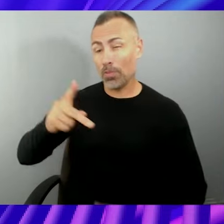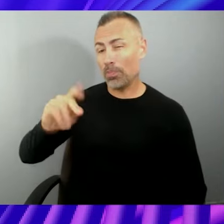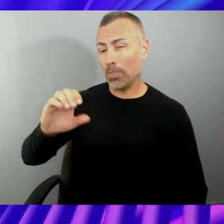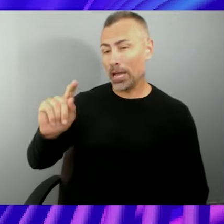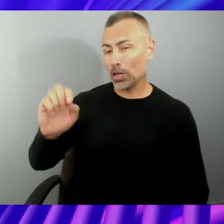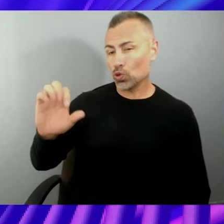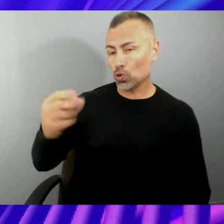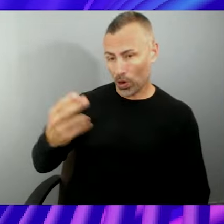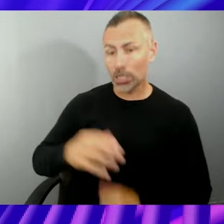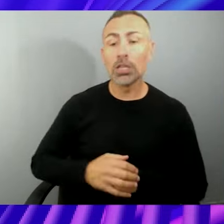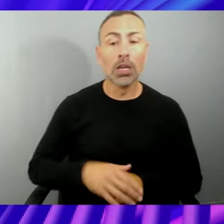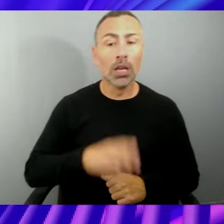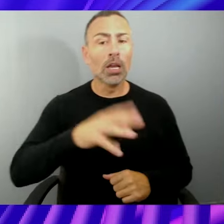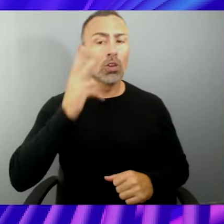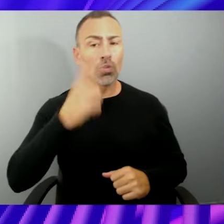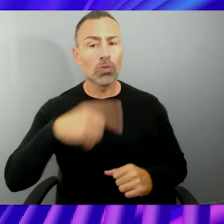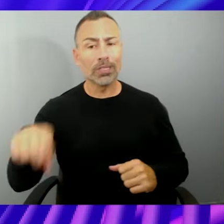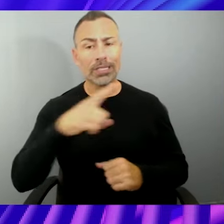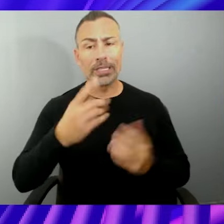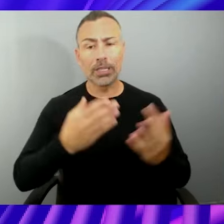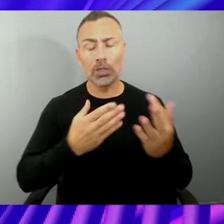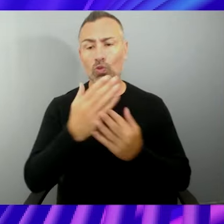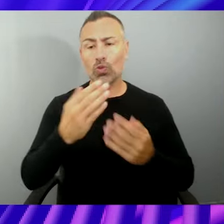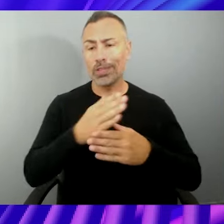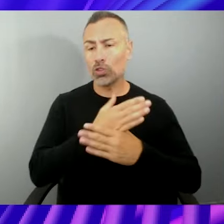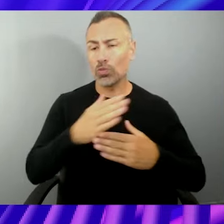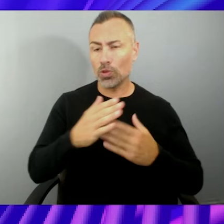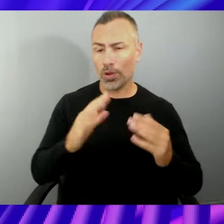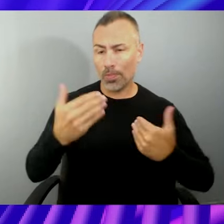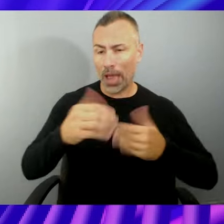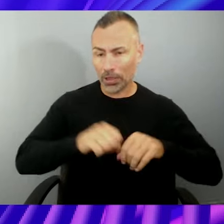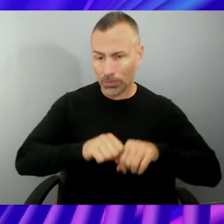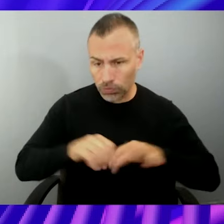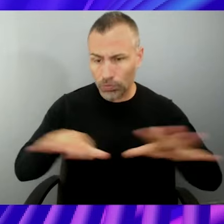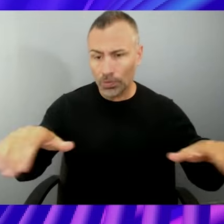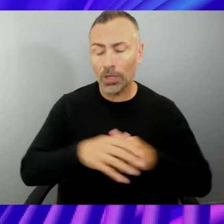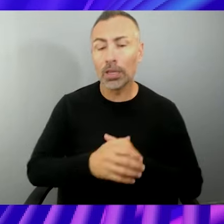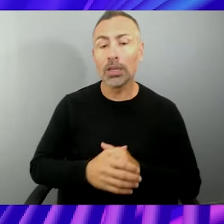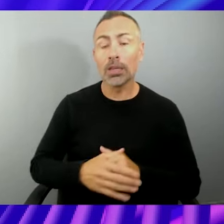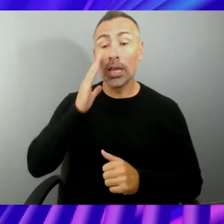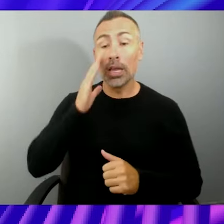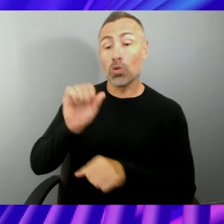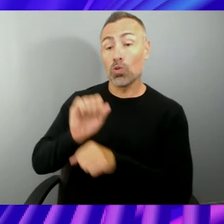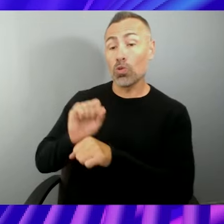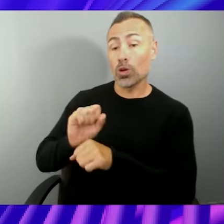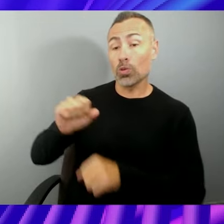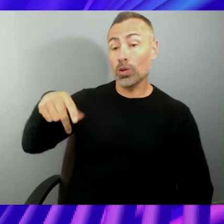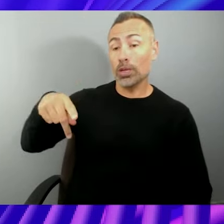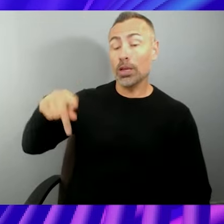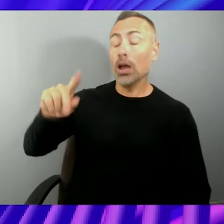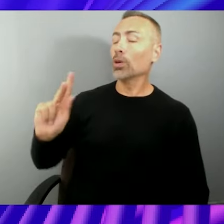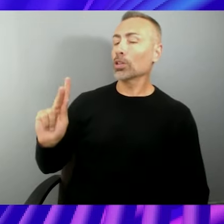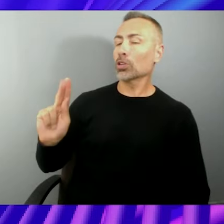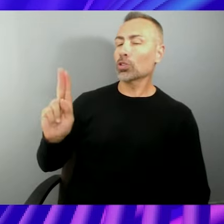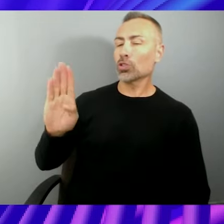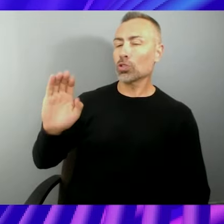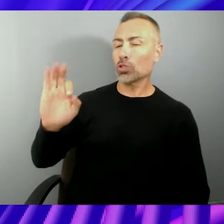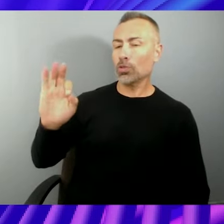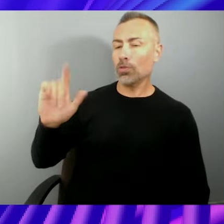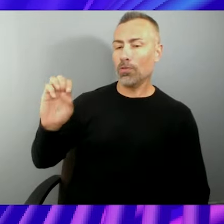package. And this code we're going to integrate with the Kubeflow pipeline using the Kubeflow pipeline SDK, and it